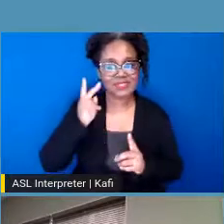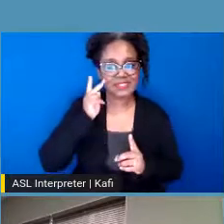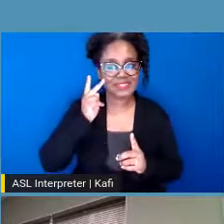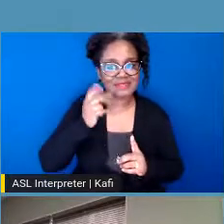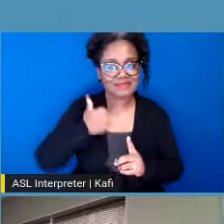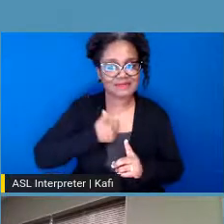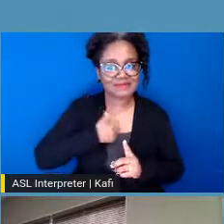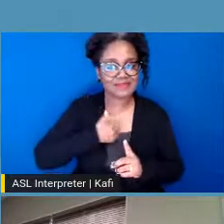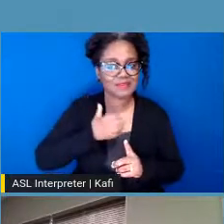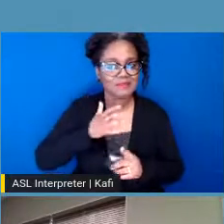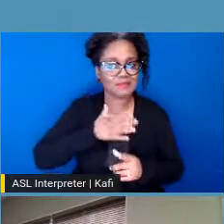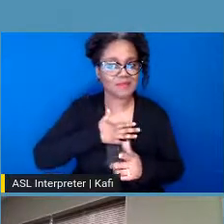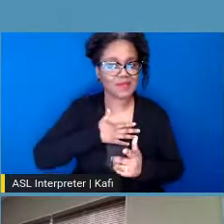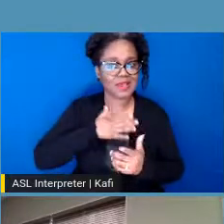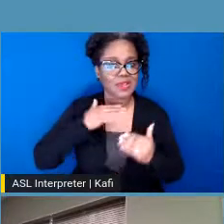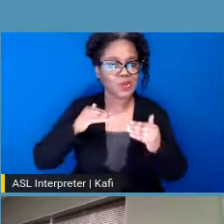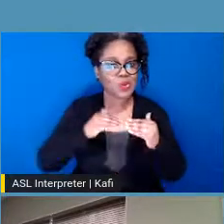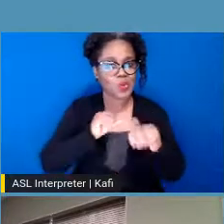taking a photo.